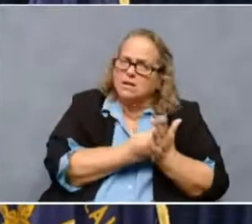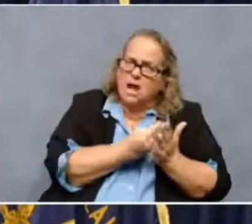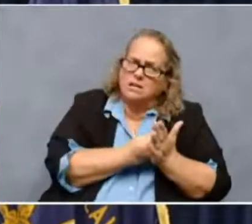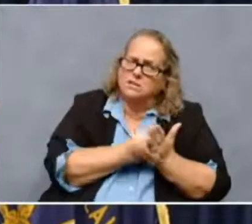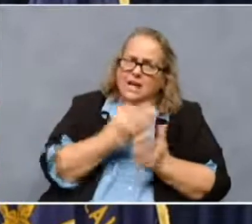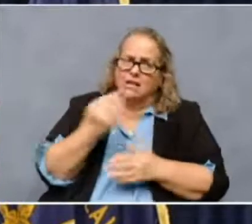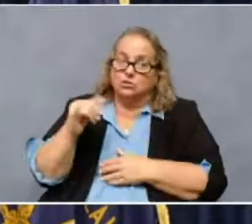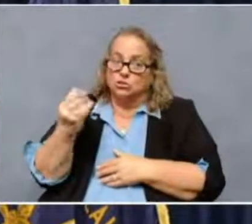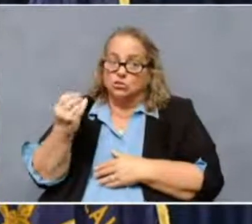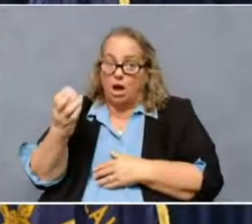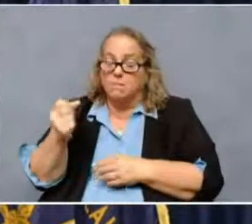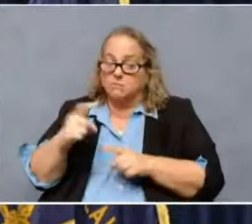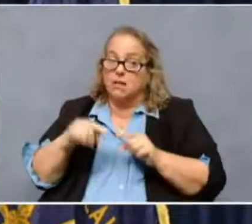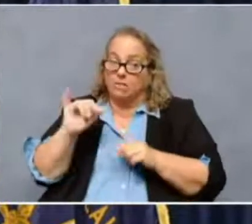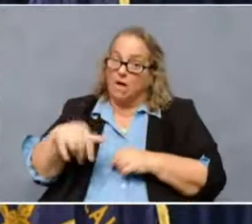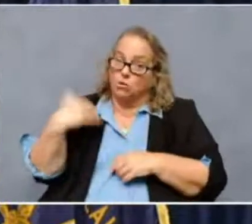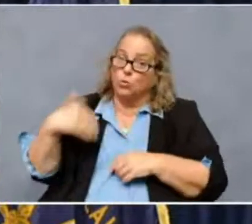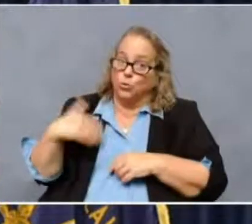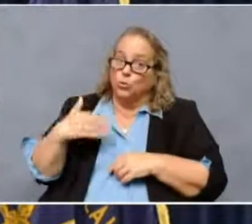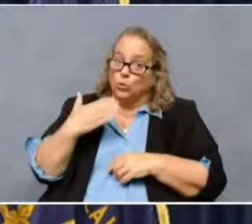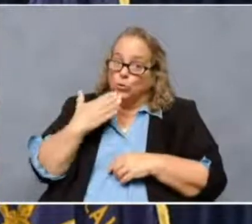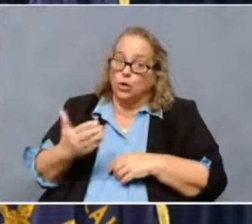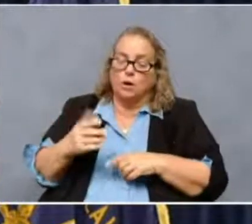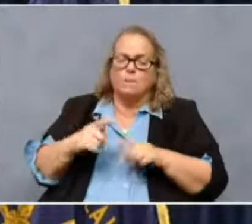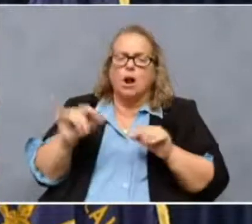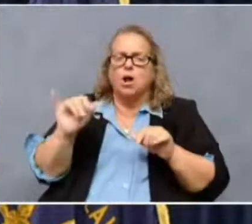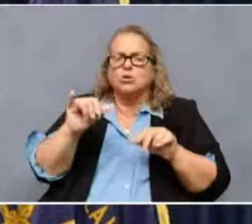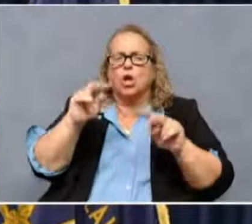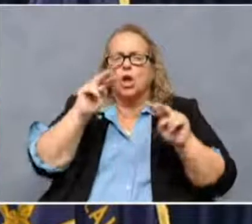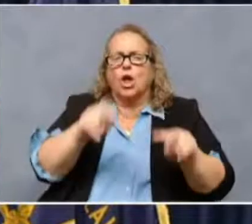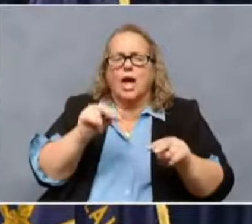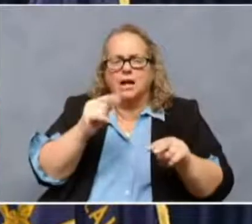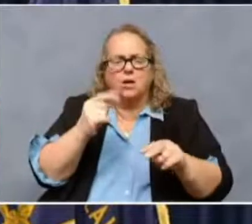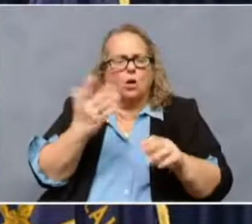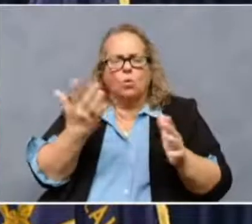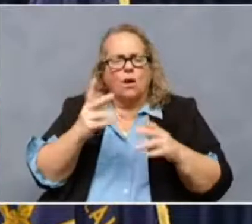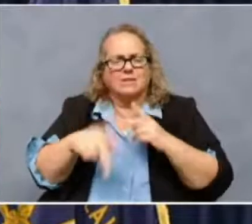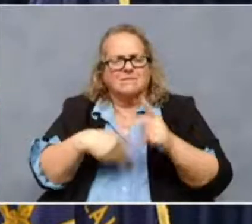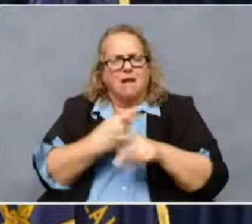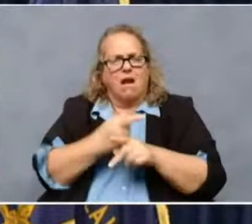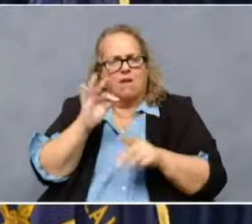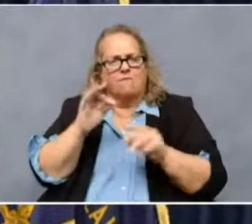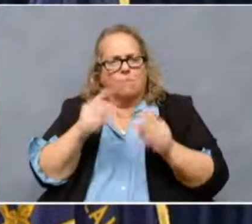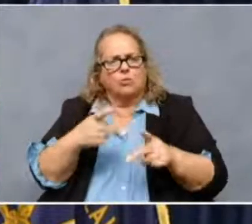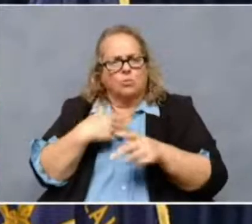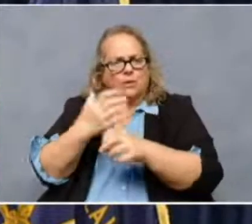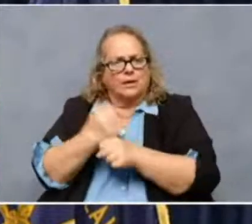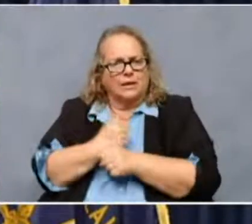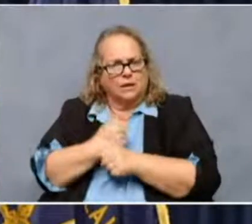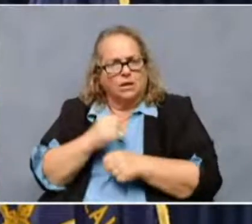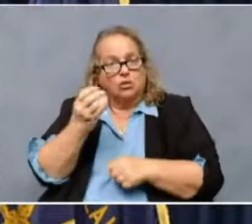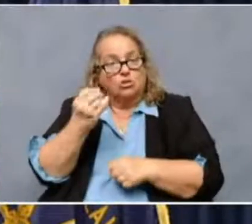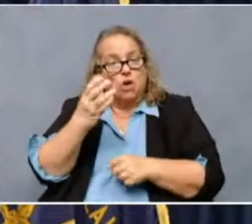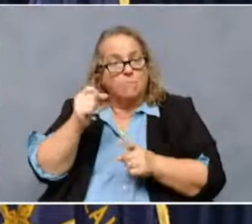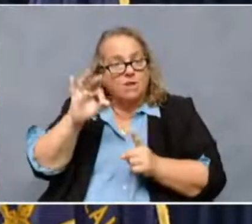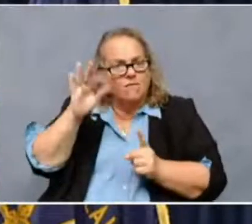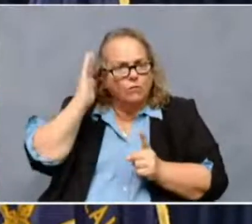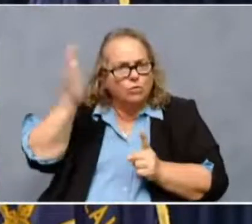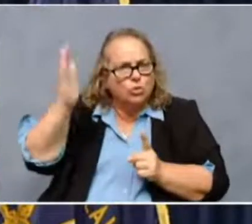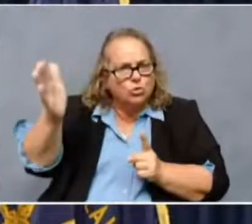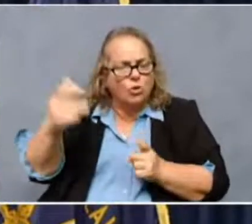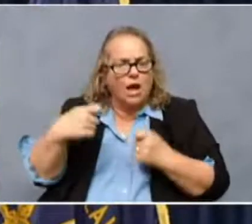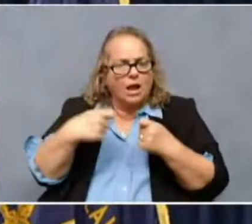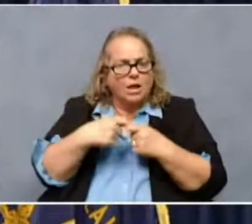that's outstanding. Look at what type of opportunities we're getting. Jobs of the future, you know, electric